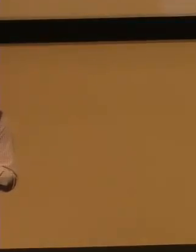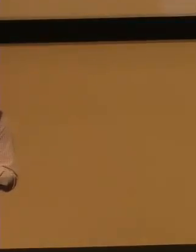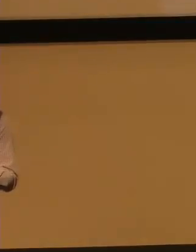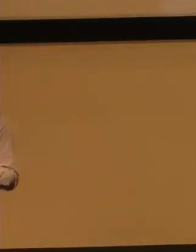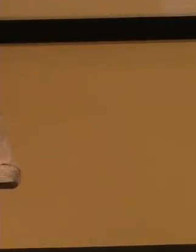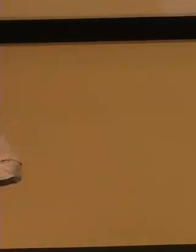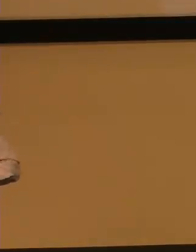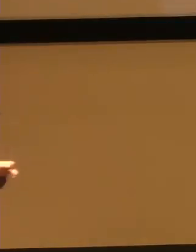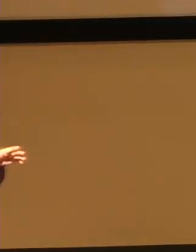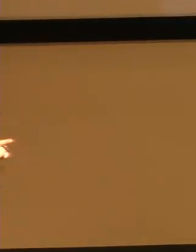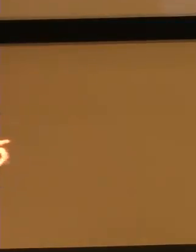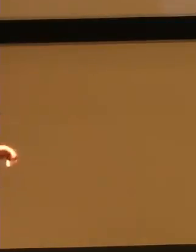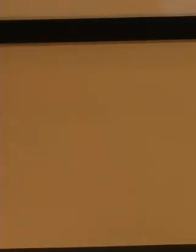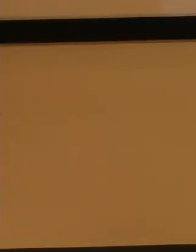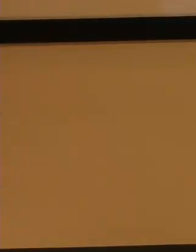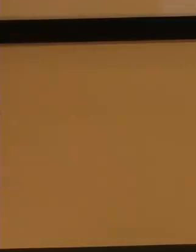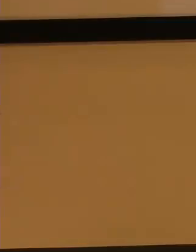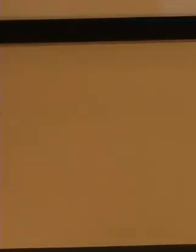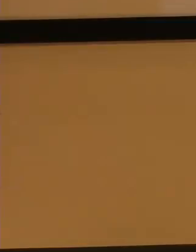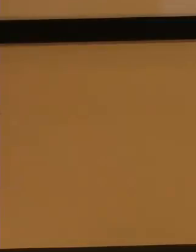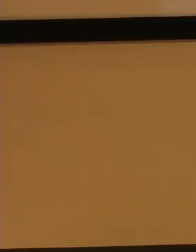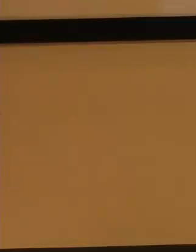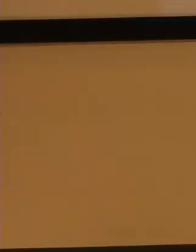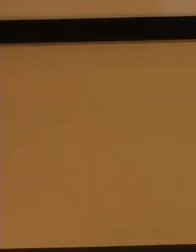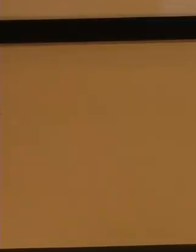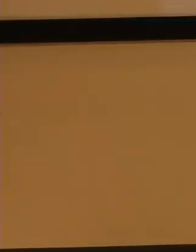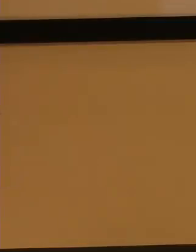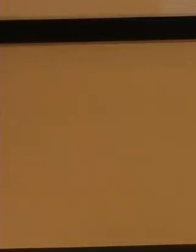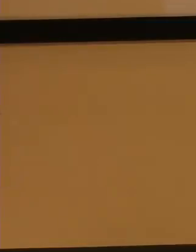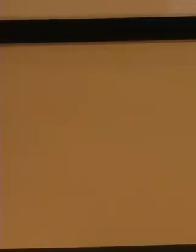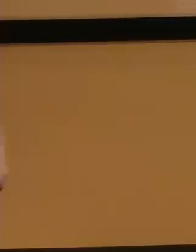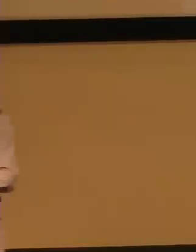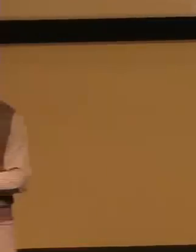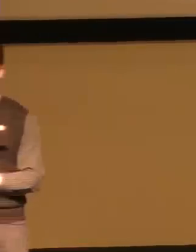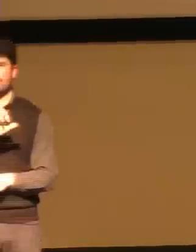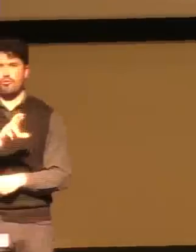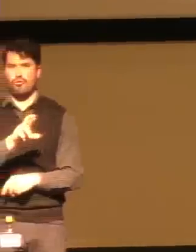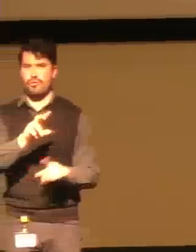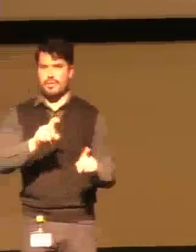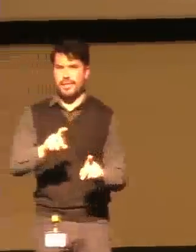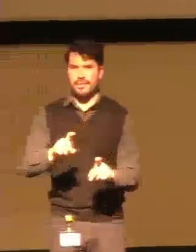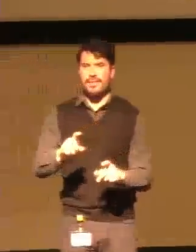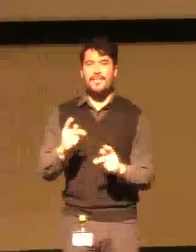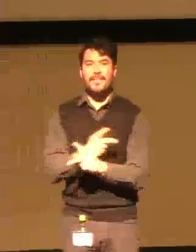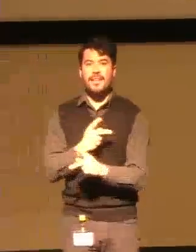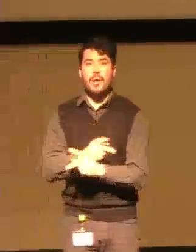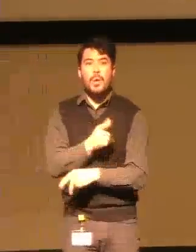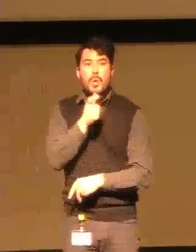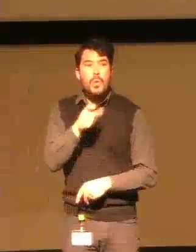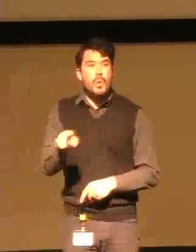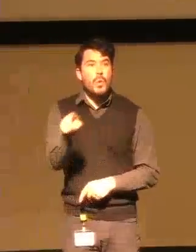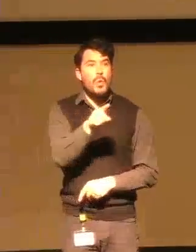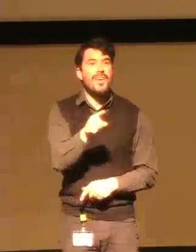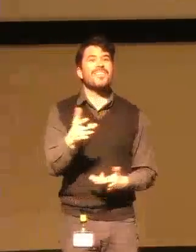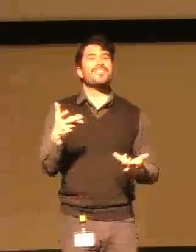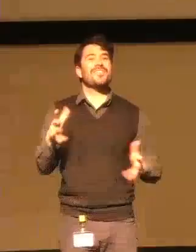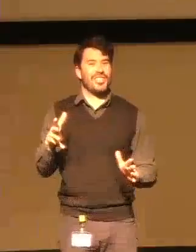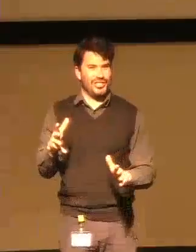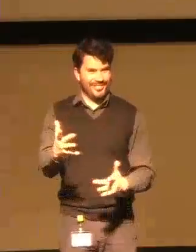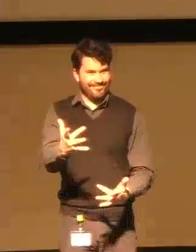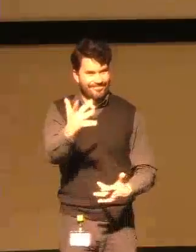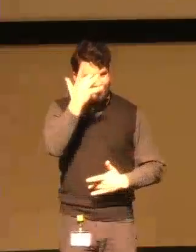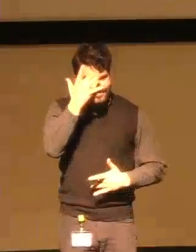And that along with the PCR testing to figure out who's had COVID, as well as who